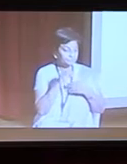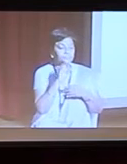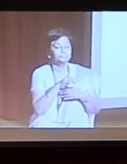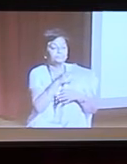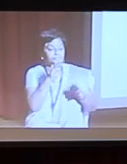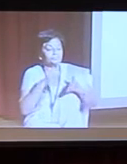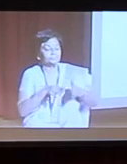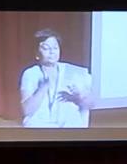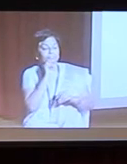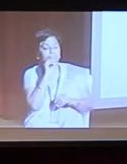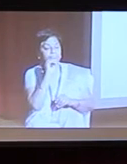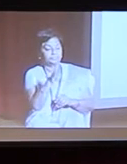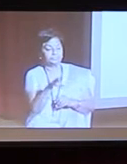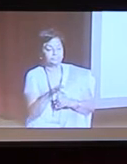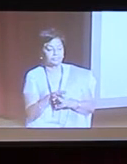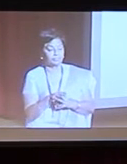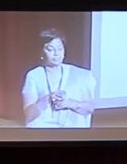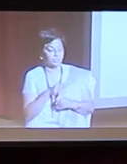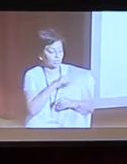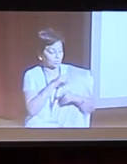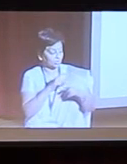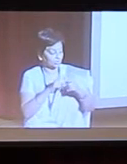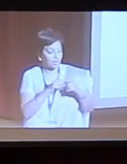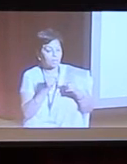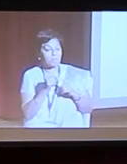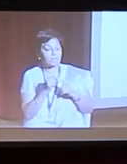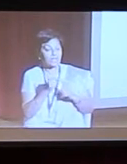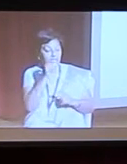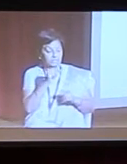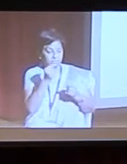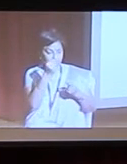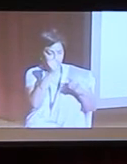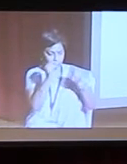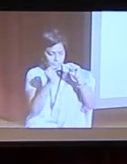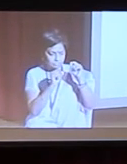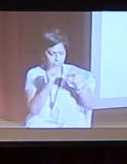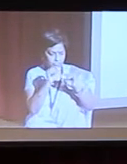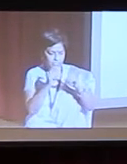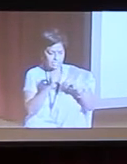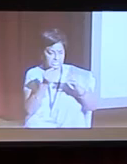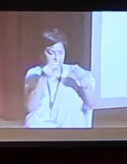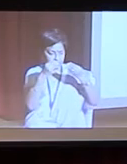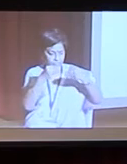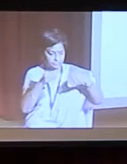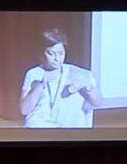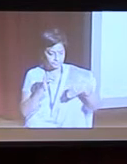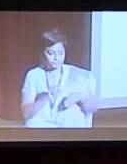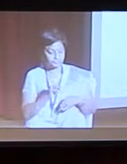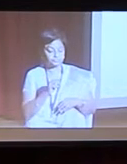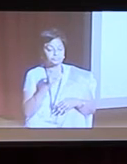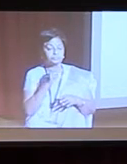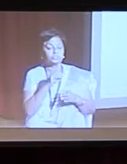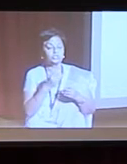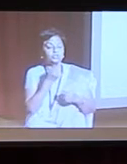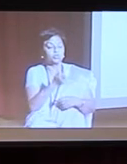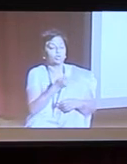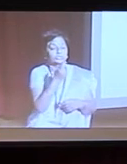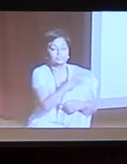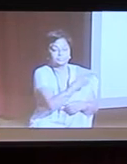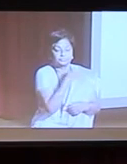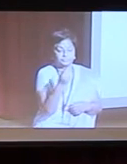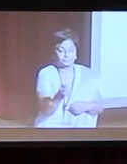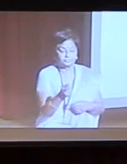representation. To understand this professionally designed diagram showing the structure of a plant cell,